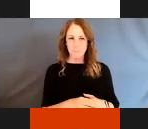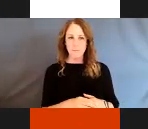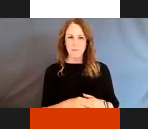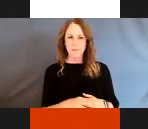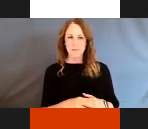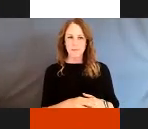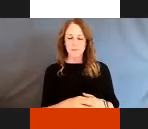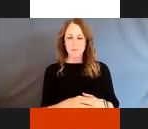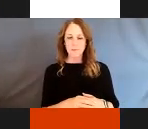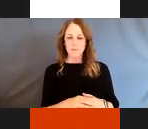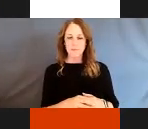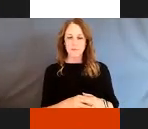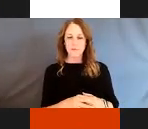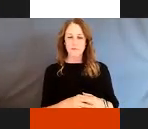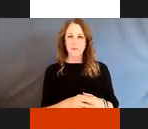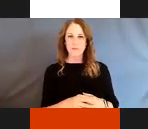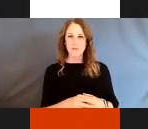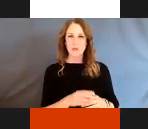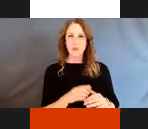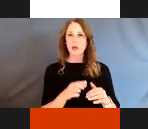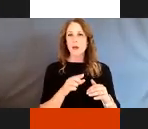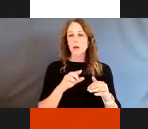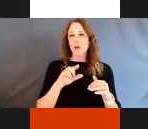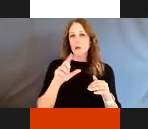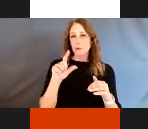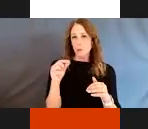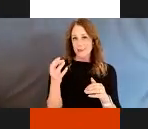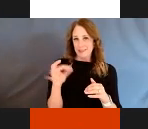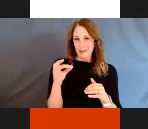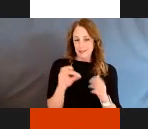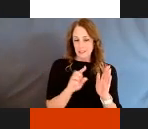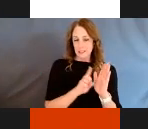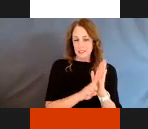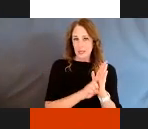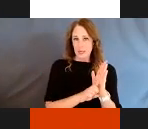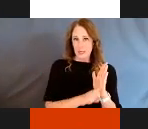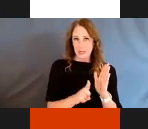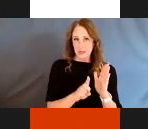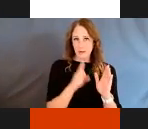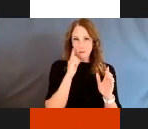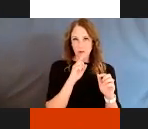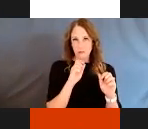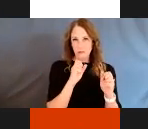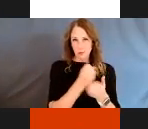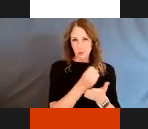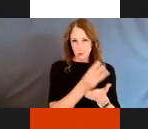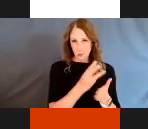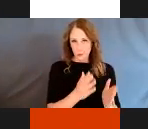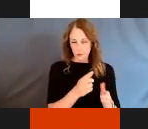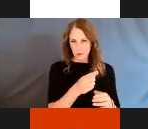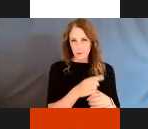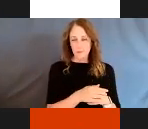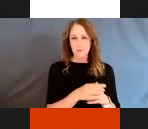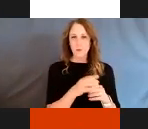So according to a 2019 study of social workers who worked directly with clients